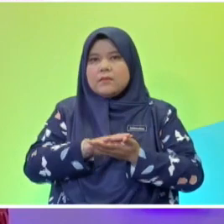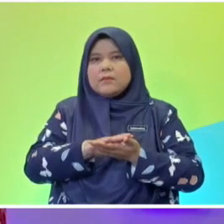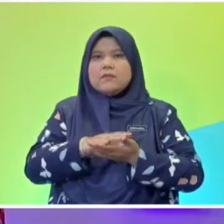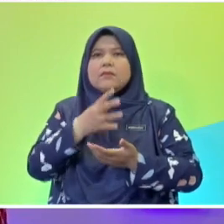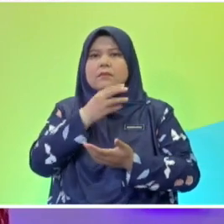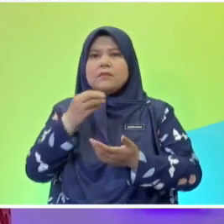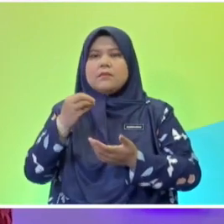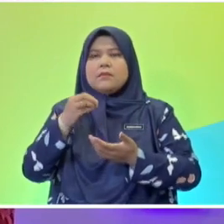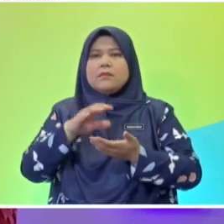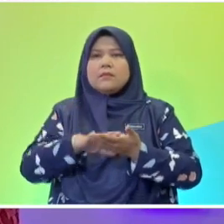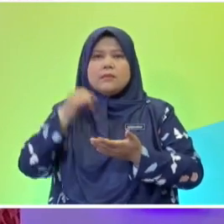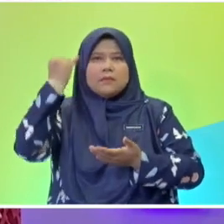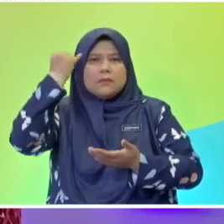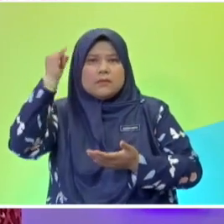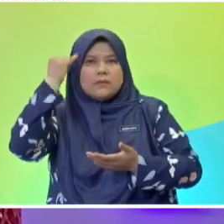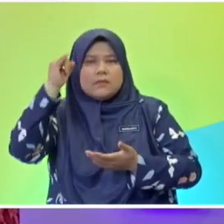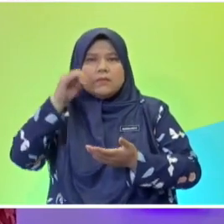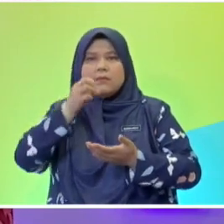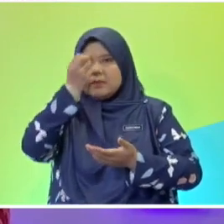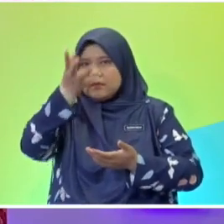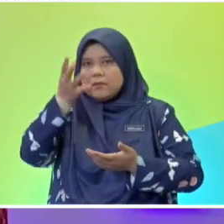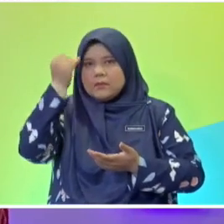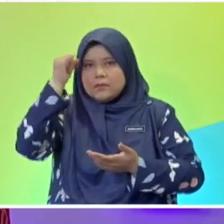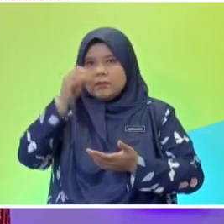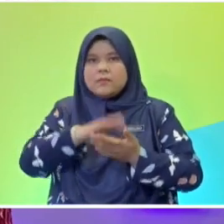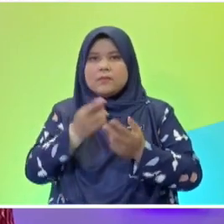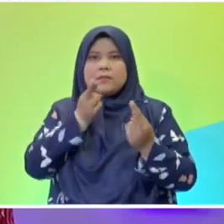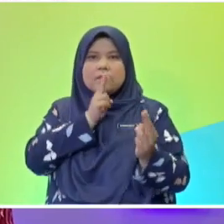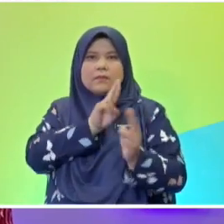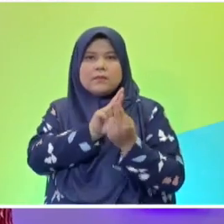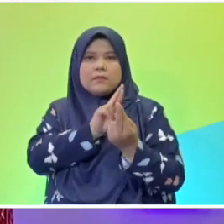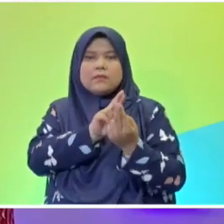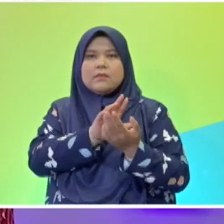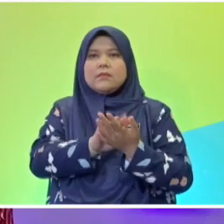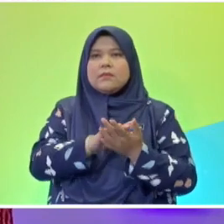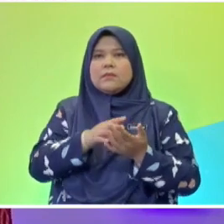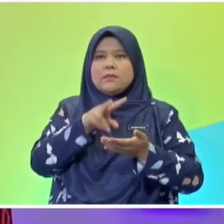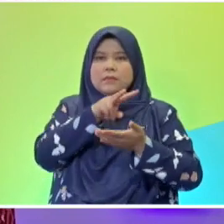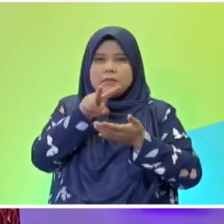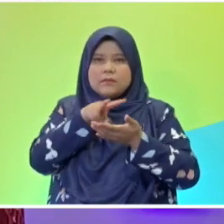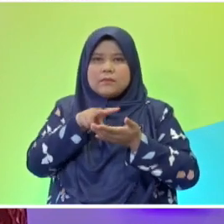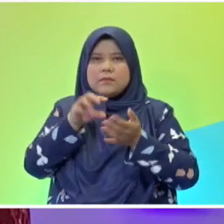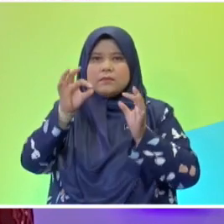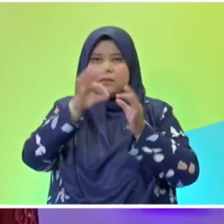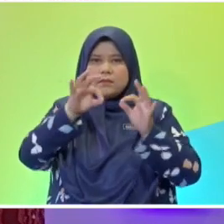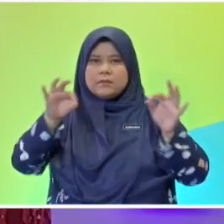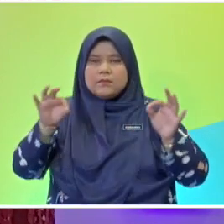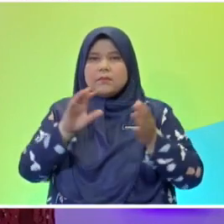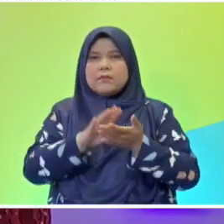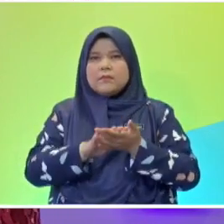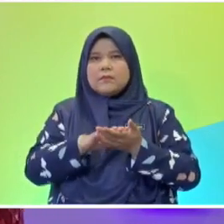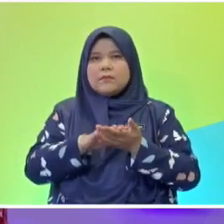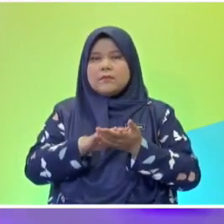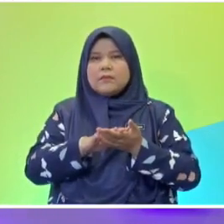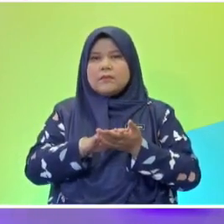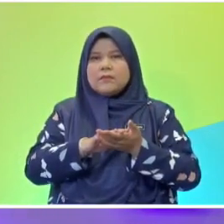expand their ideas, as well as responding to the literary text. And next, the students